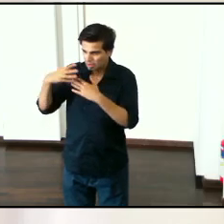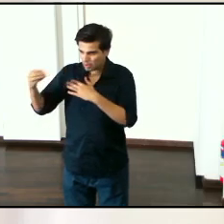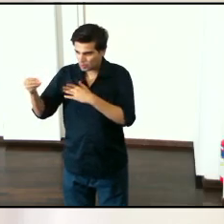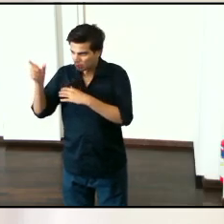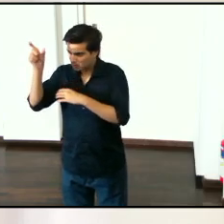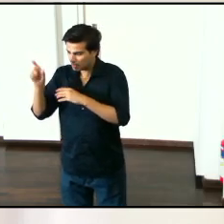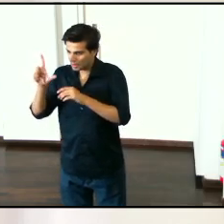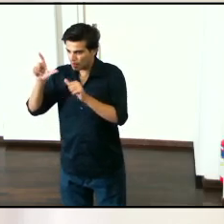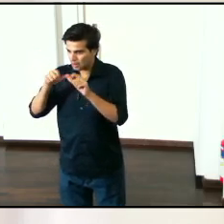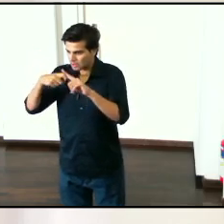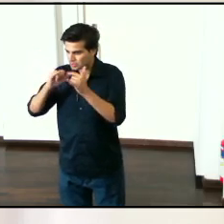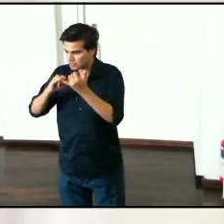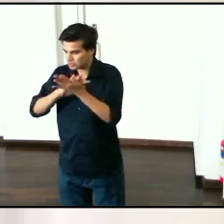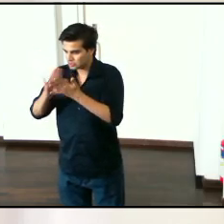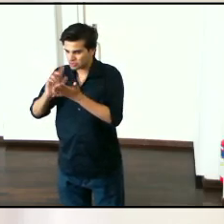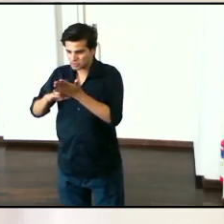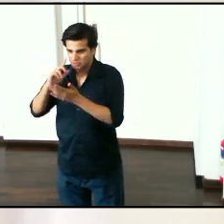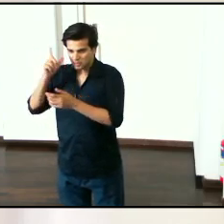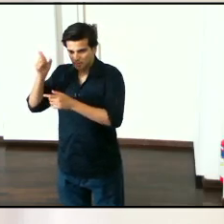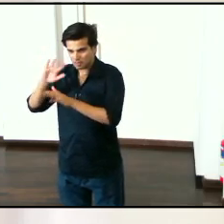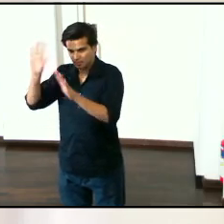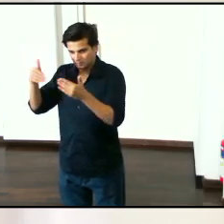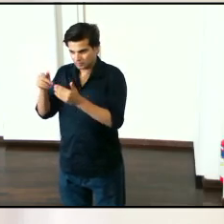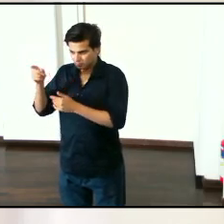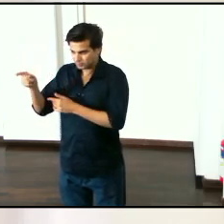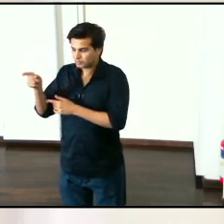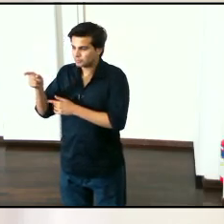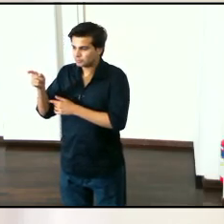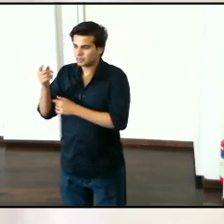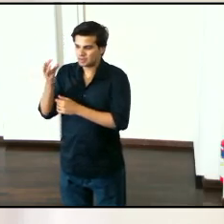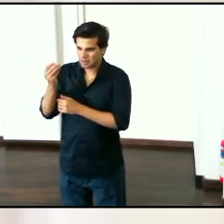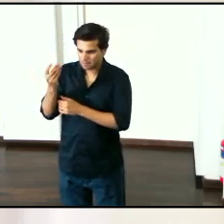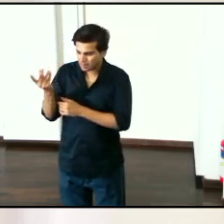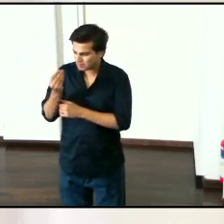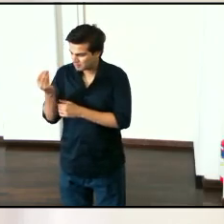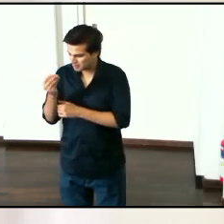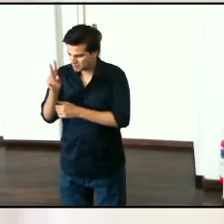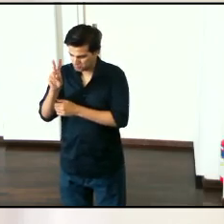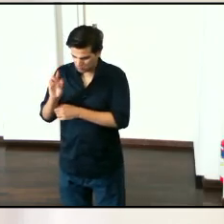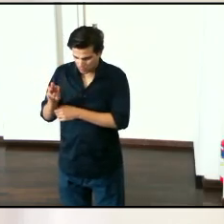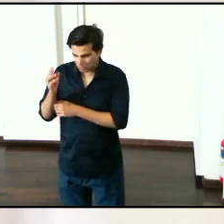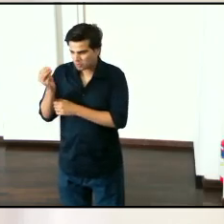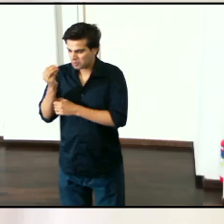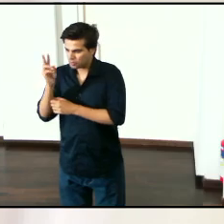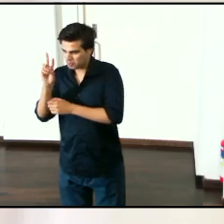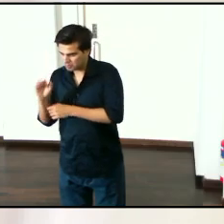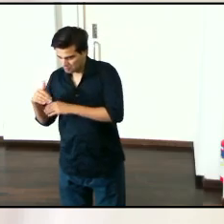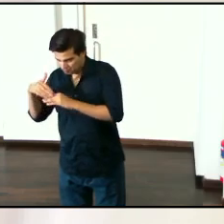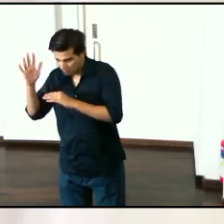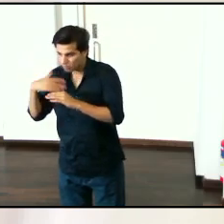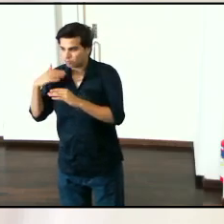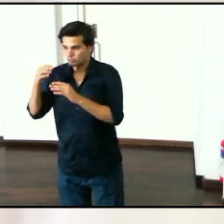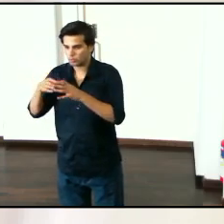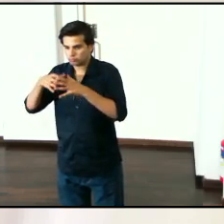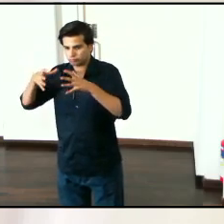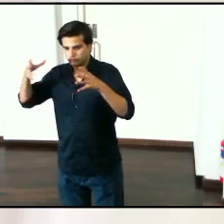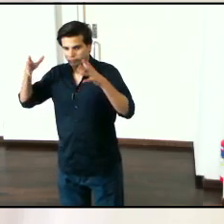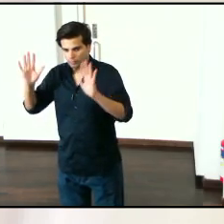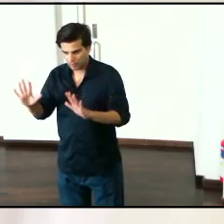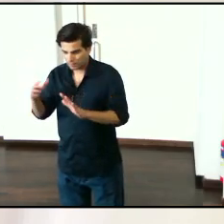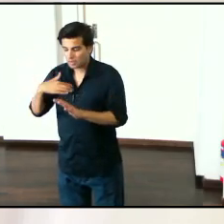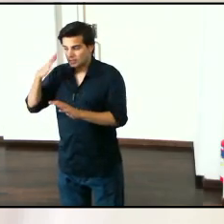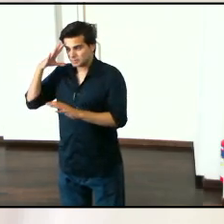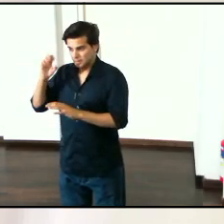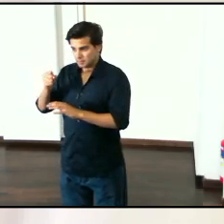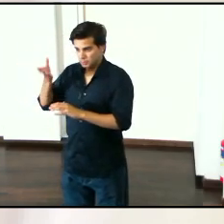speak about this, that, the numbers are around 2,000 or a little more, they're growing. I